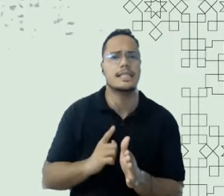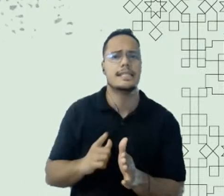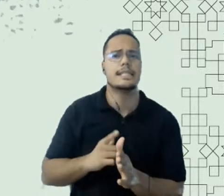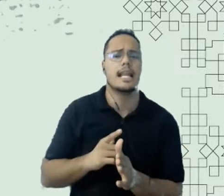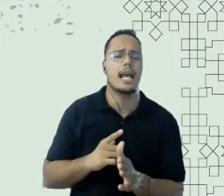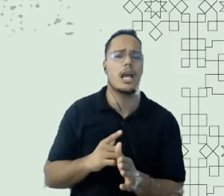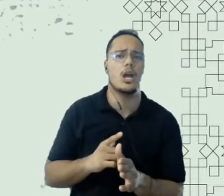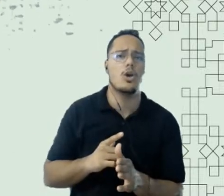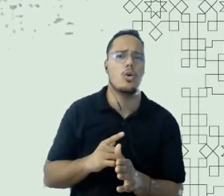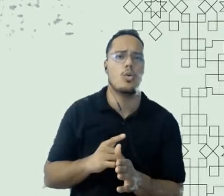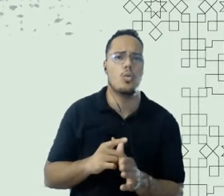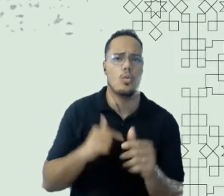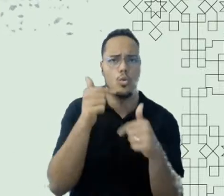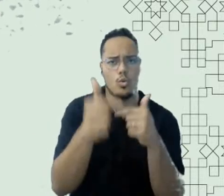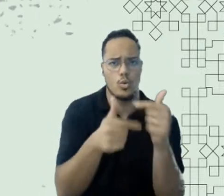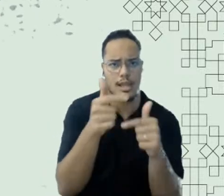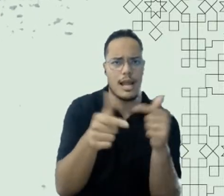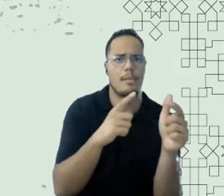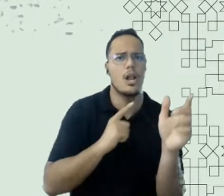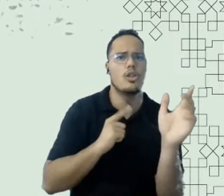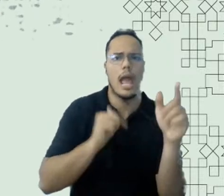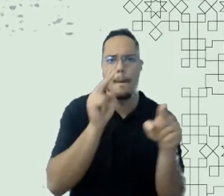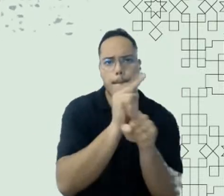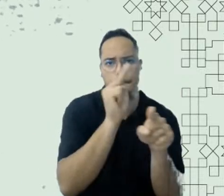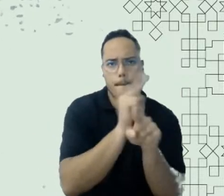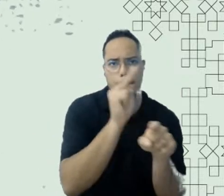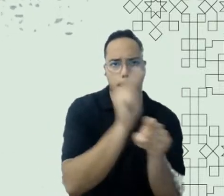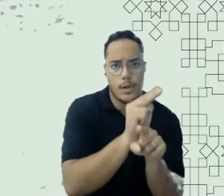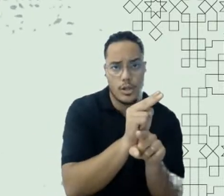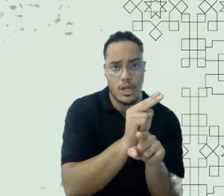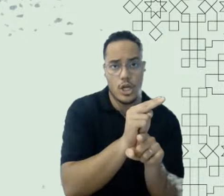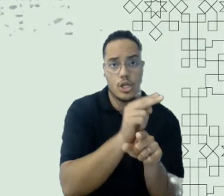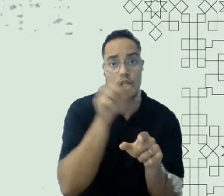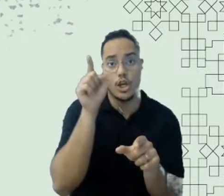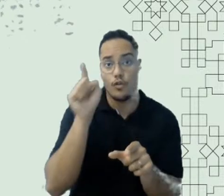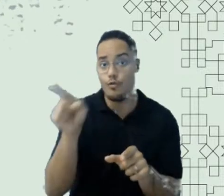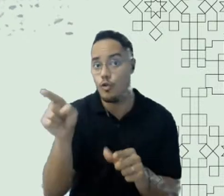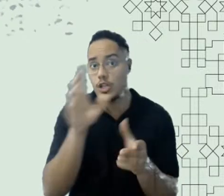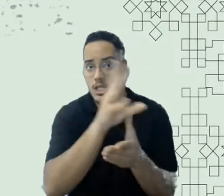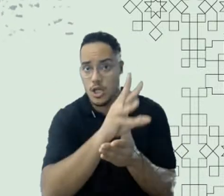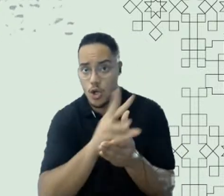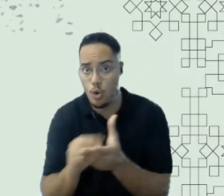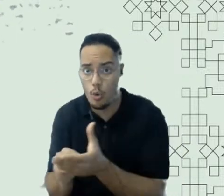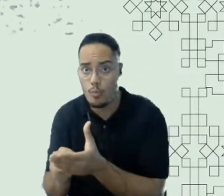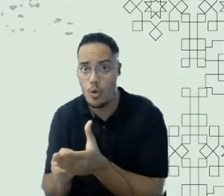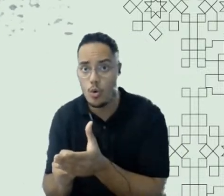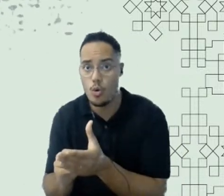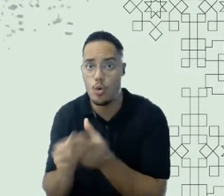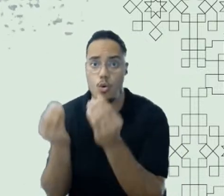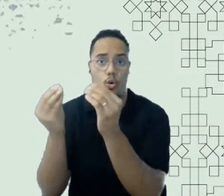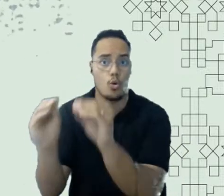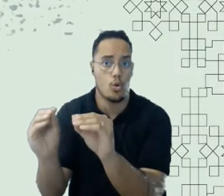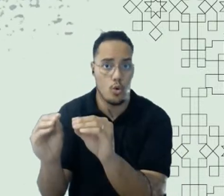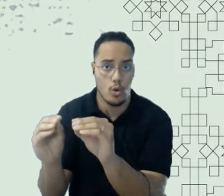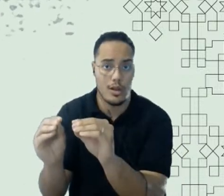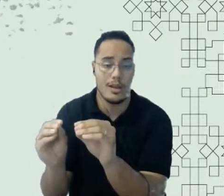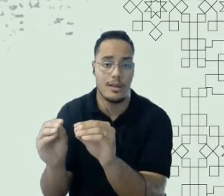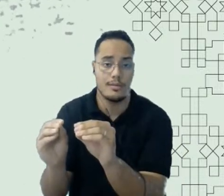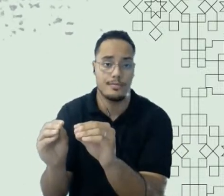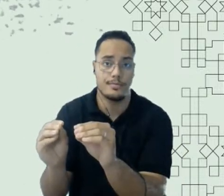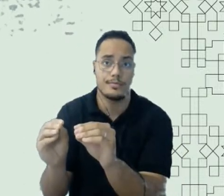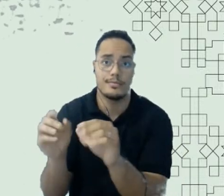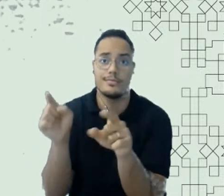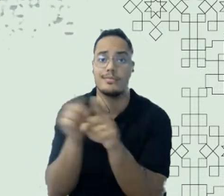the content that you upload, that it's enough to say it's illegitimate. And the claim